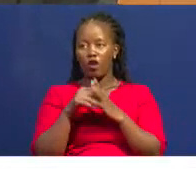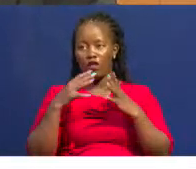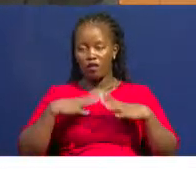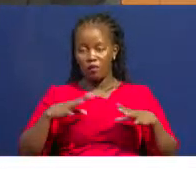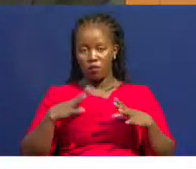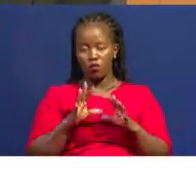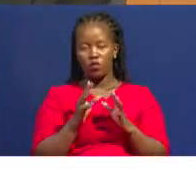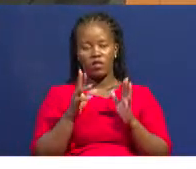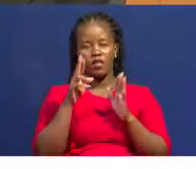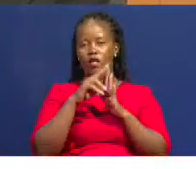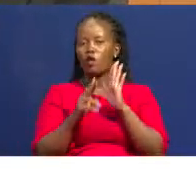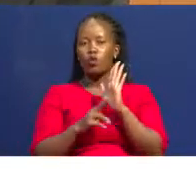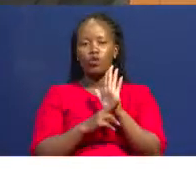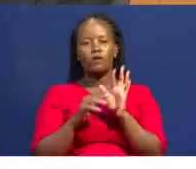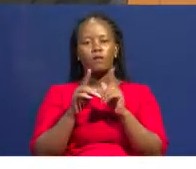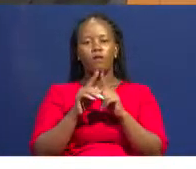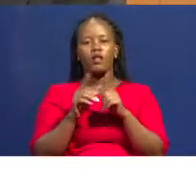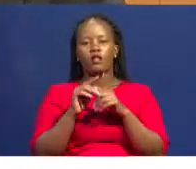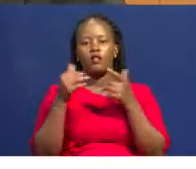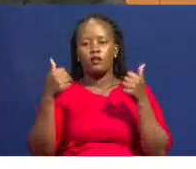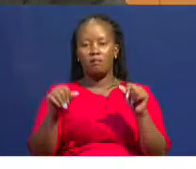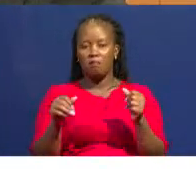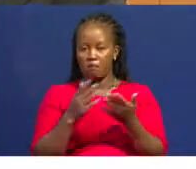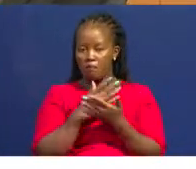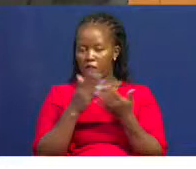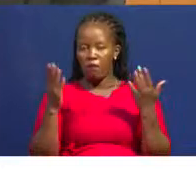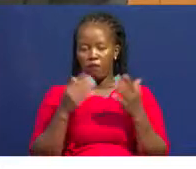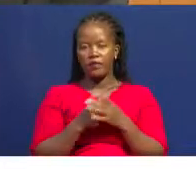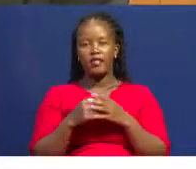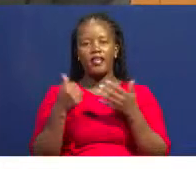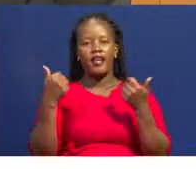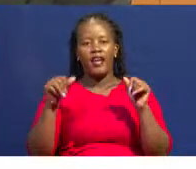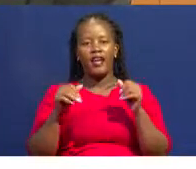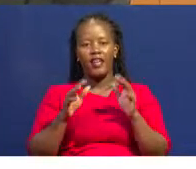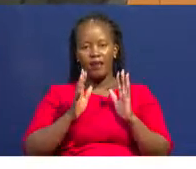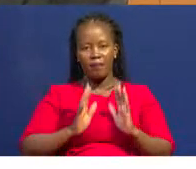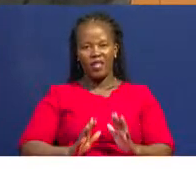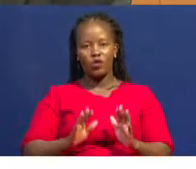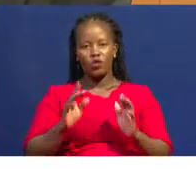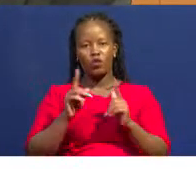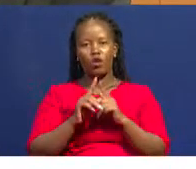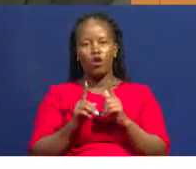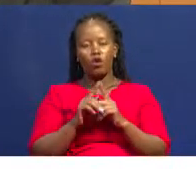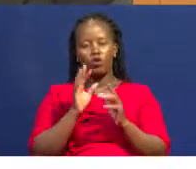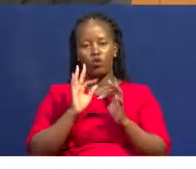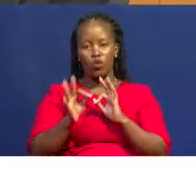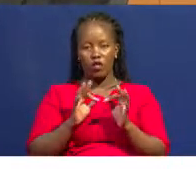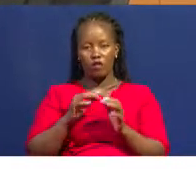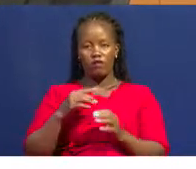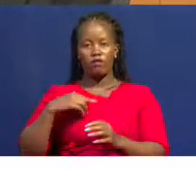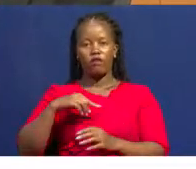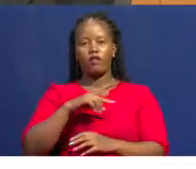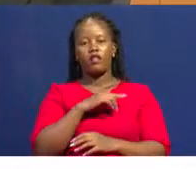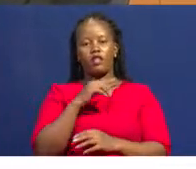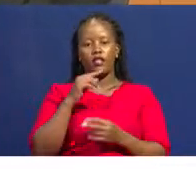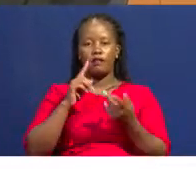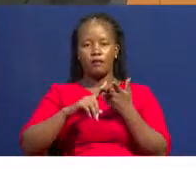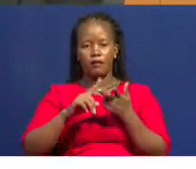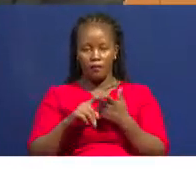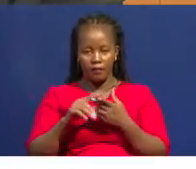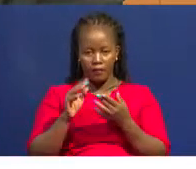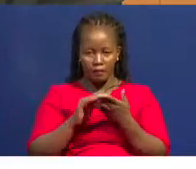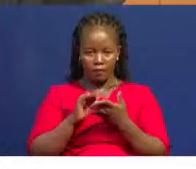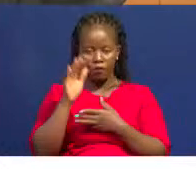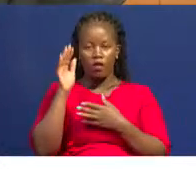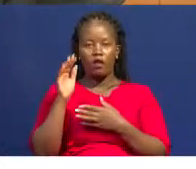safe. Anybody is a victim. Anybody, even you, when you're sitting, as long as you're using these roads. So when we are discussing about